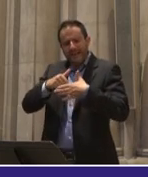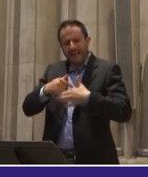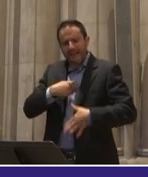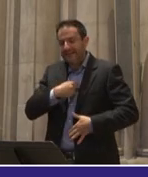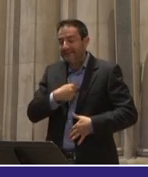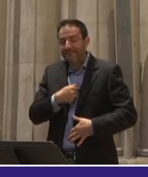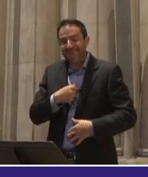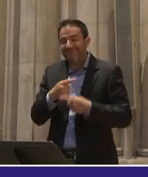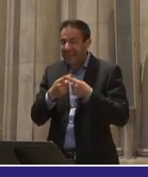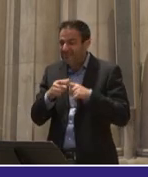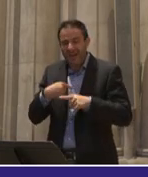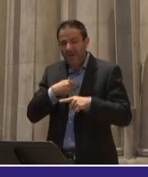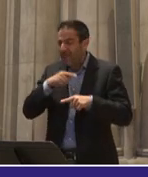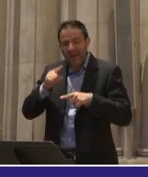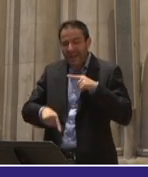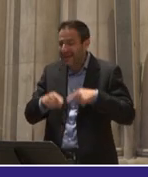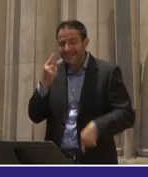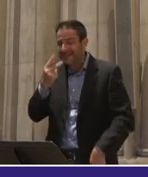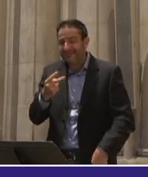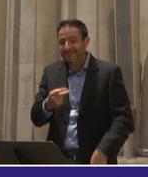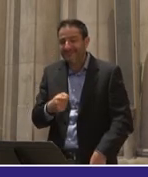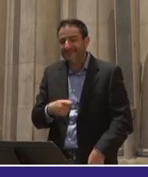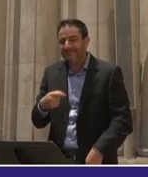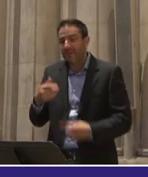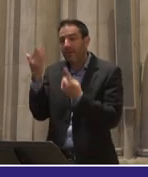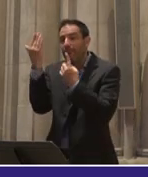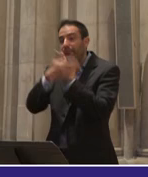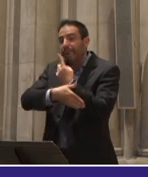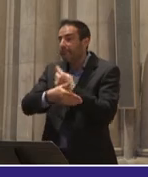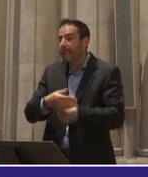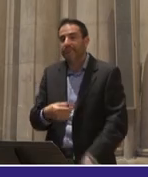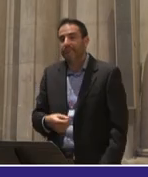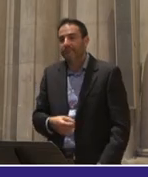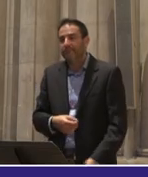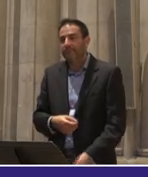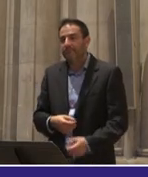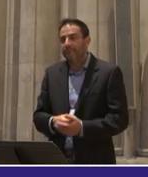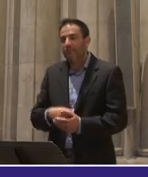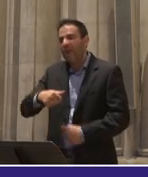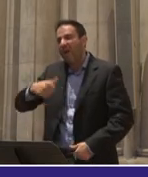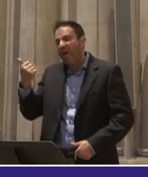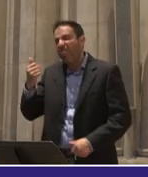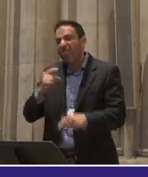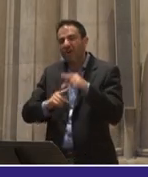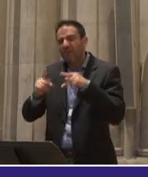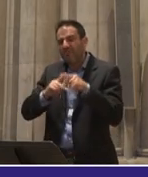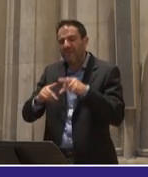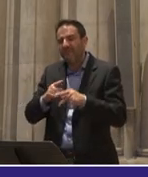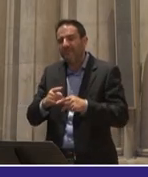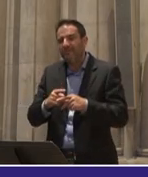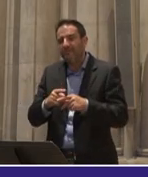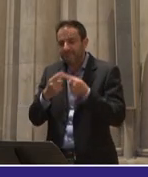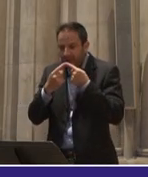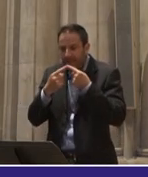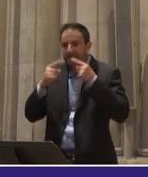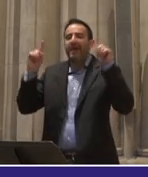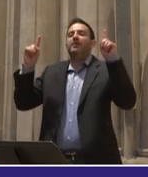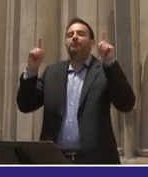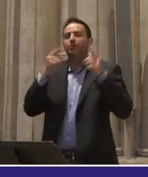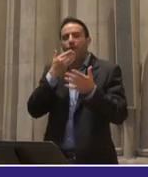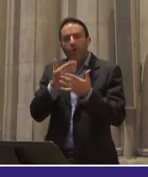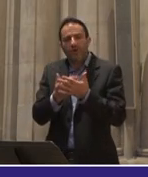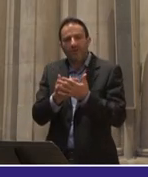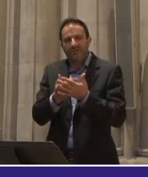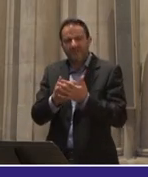see or that we tend to minimize. And when others name that goodness, it